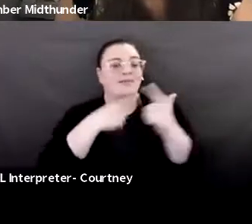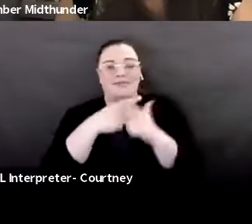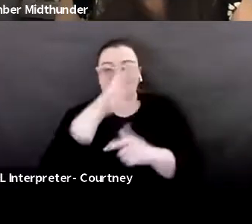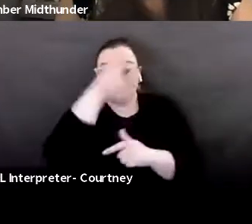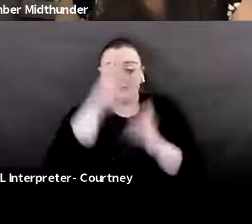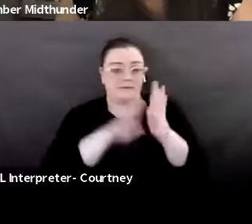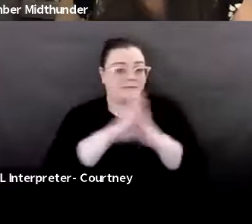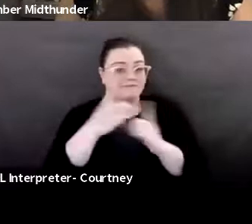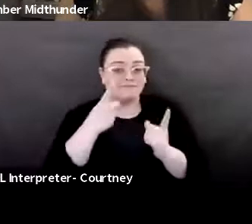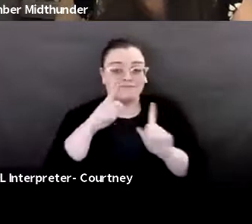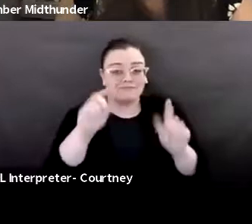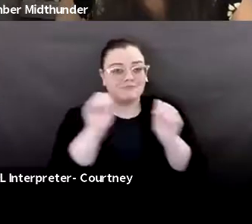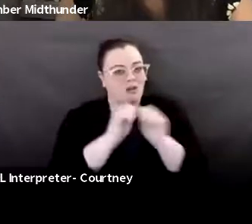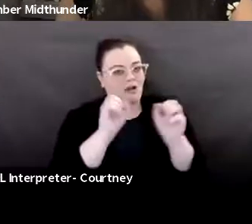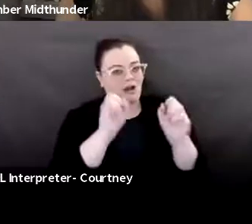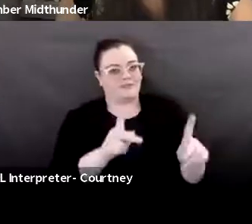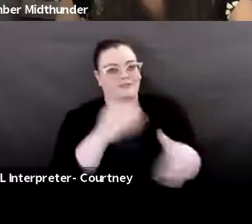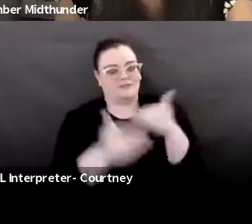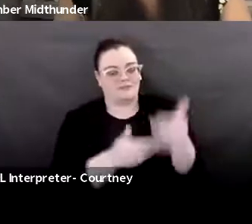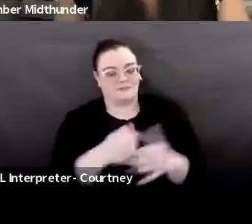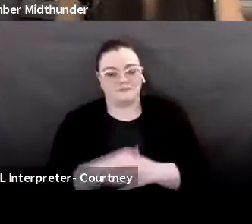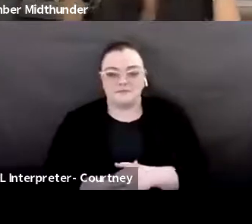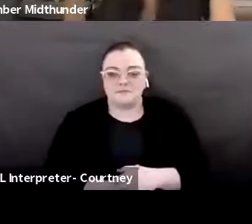proceed with the opportunity.